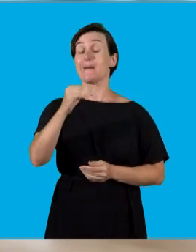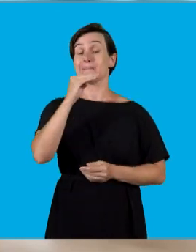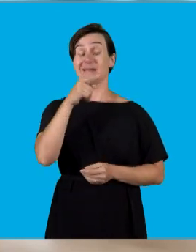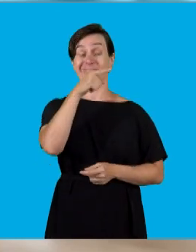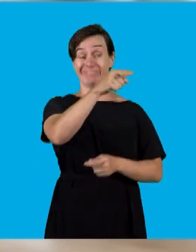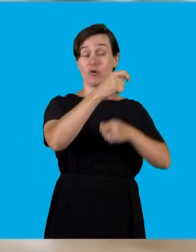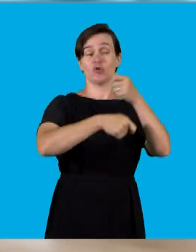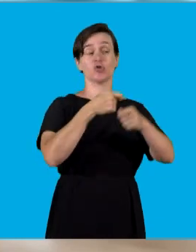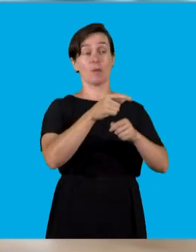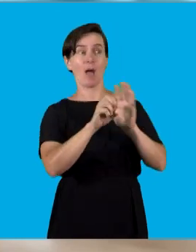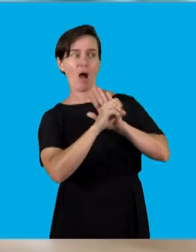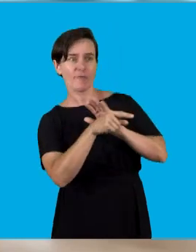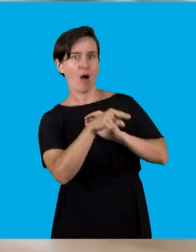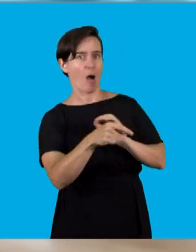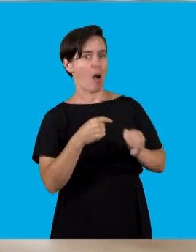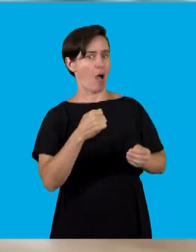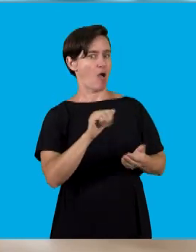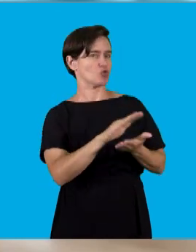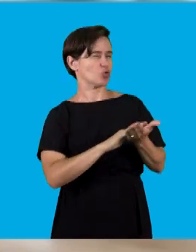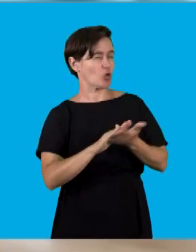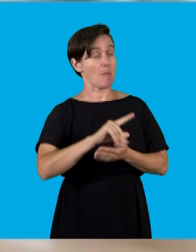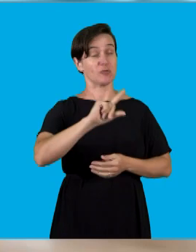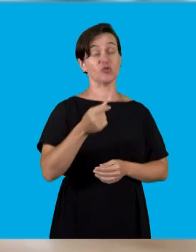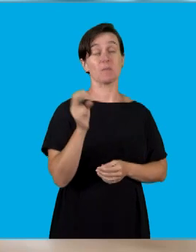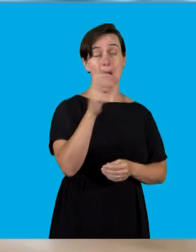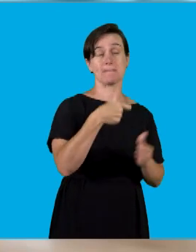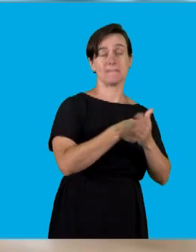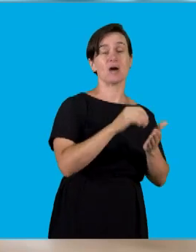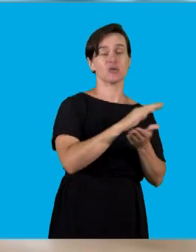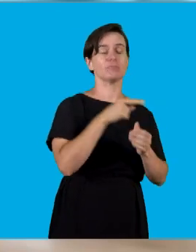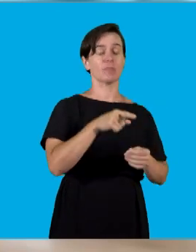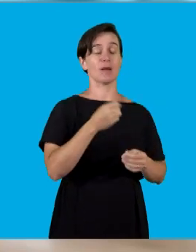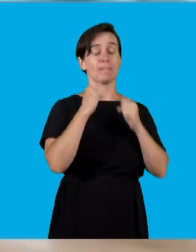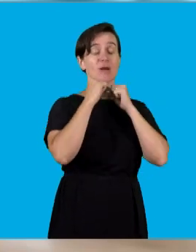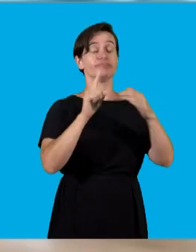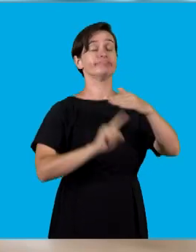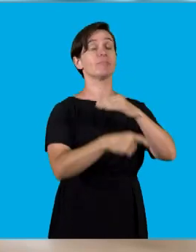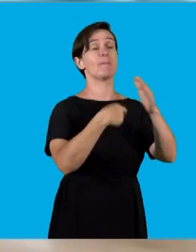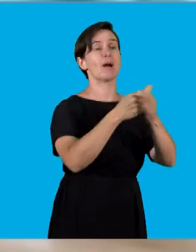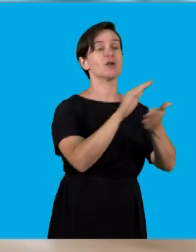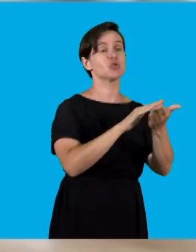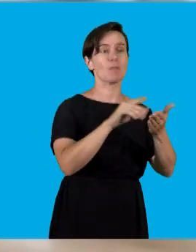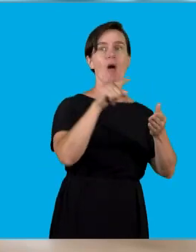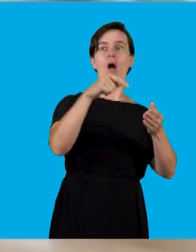used the price of soap as a bait to get them inside the shop to buy more items.